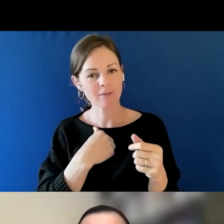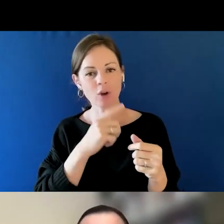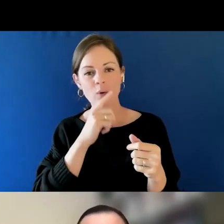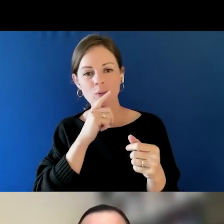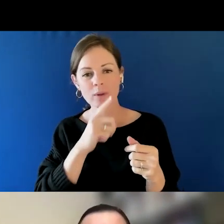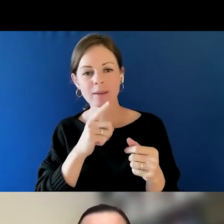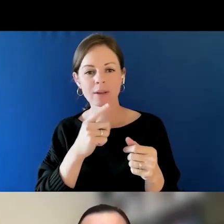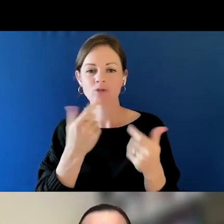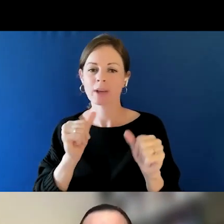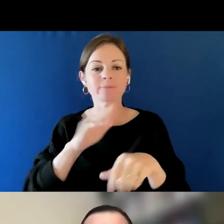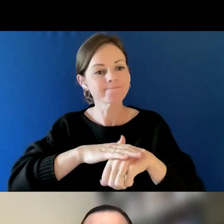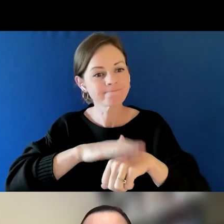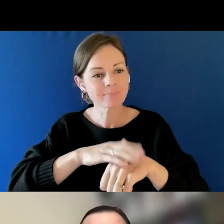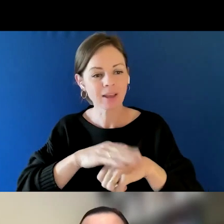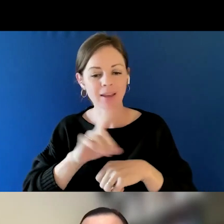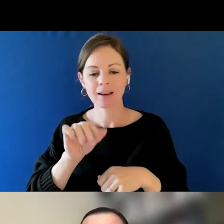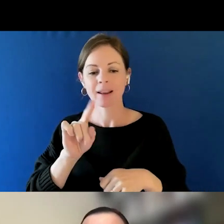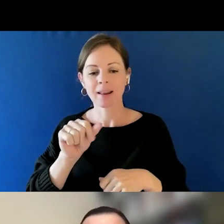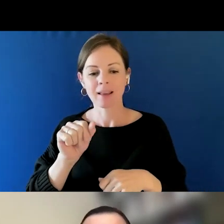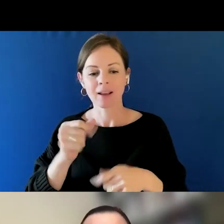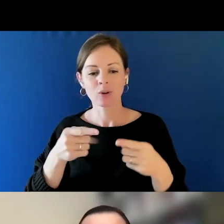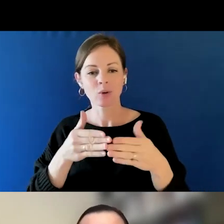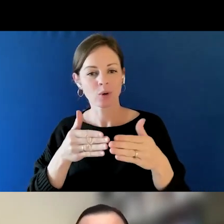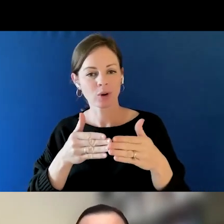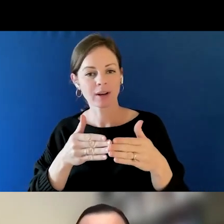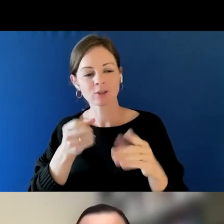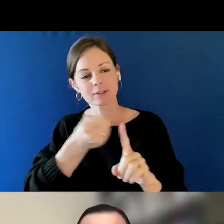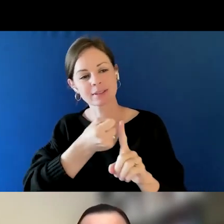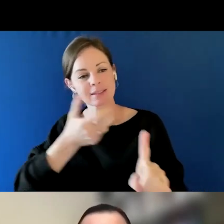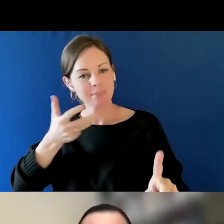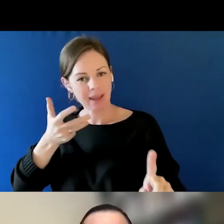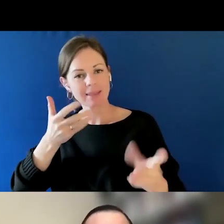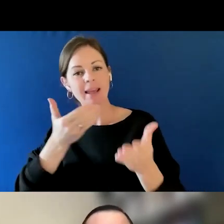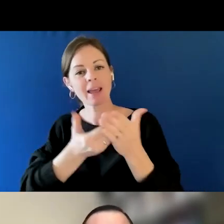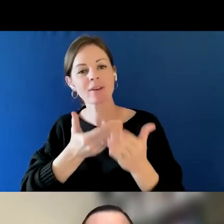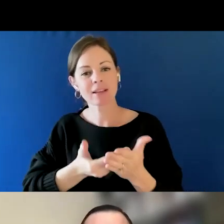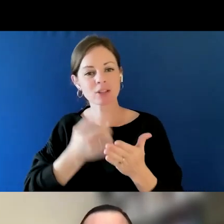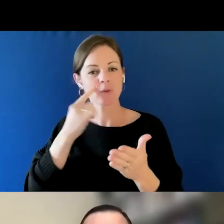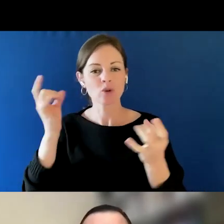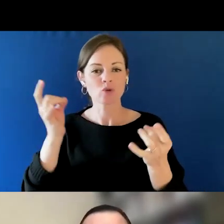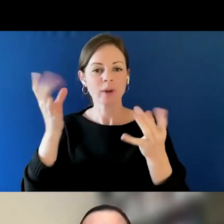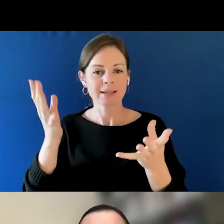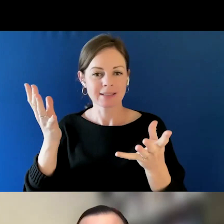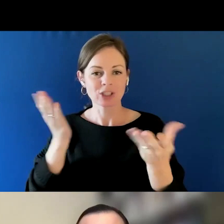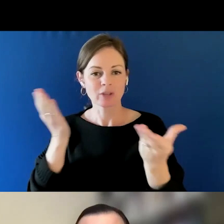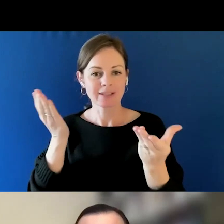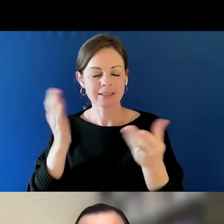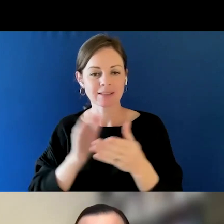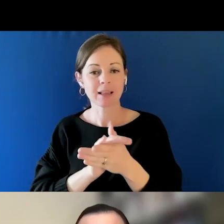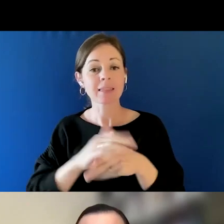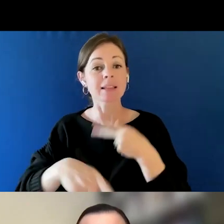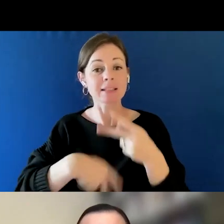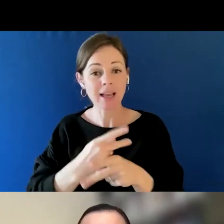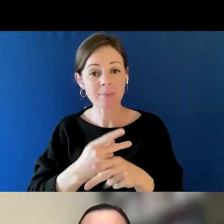on in Data Corner is a need for expanding the evidence base for crisis services. And the types of methods that